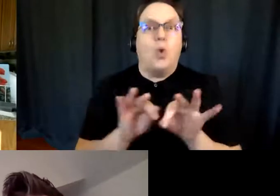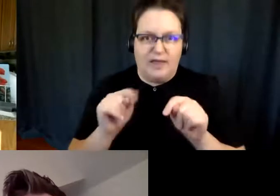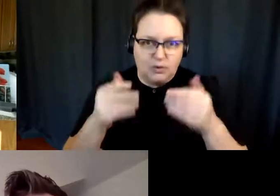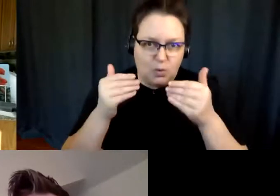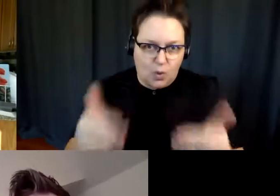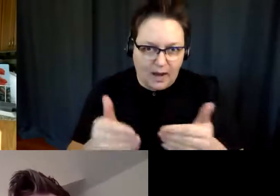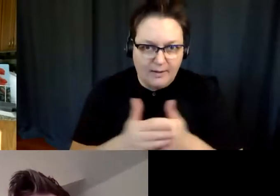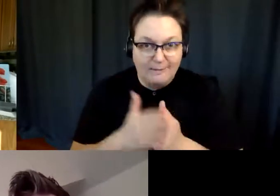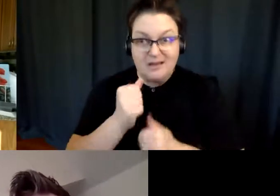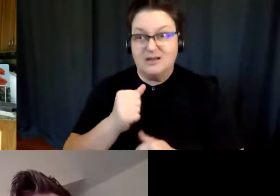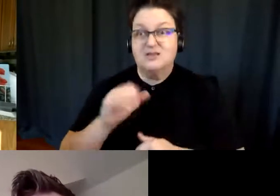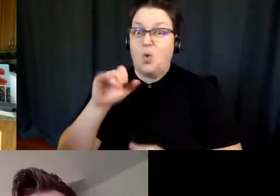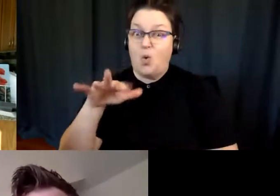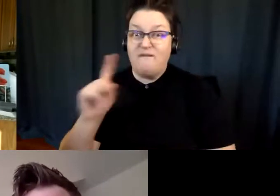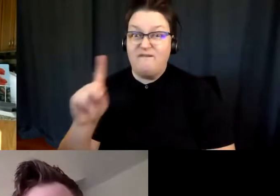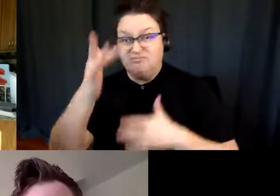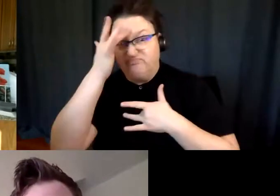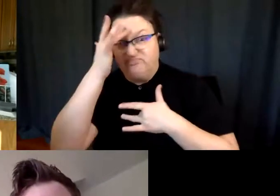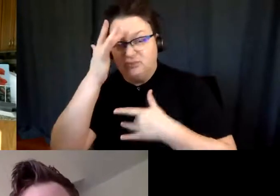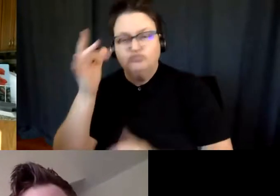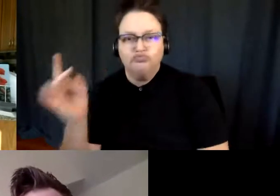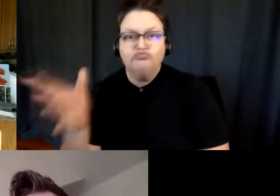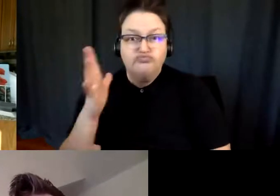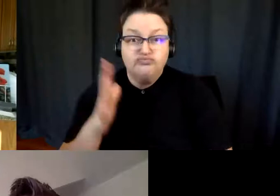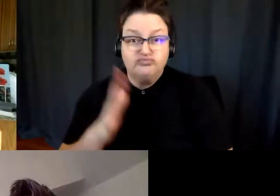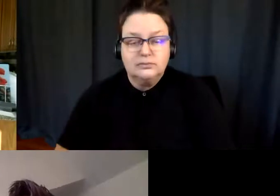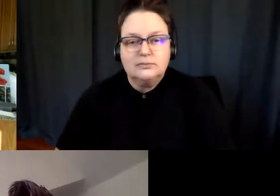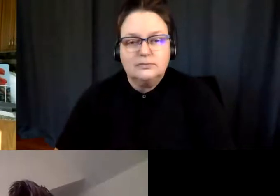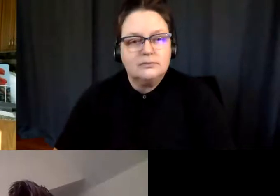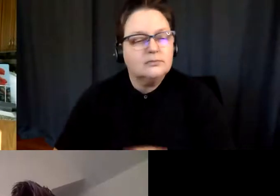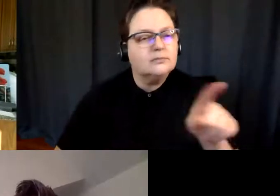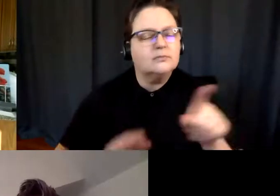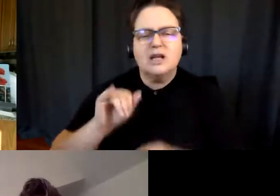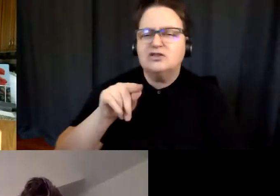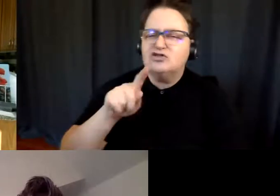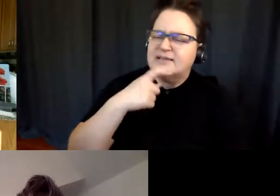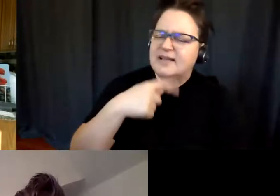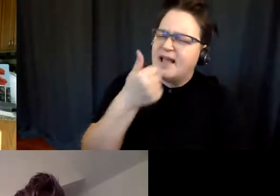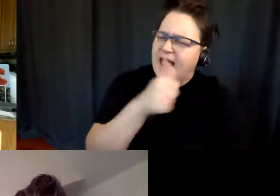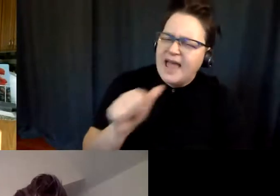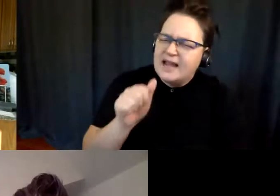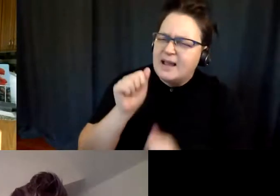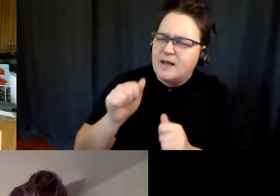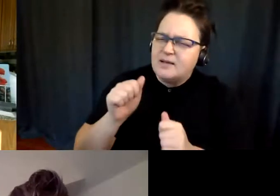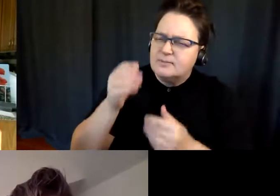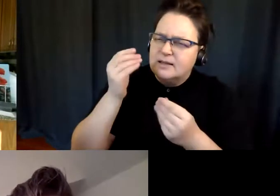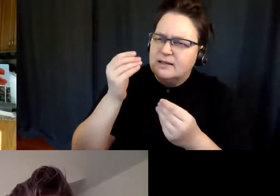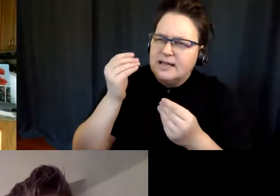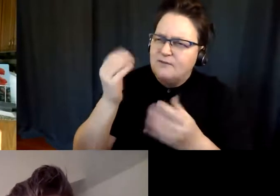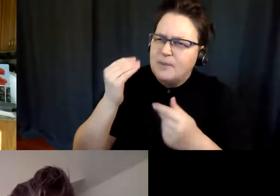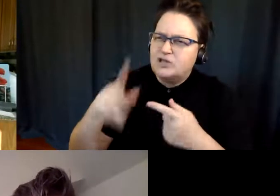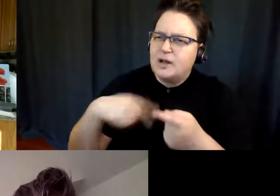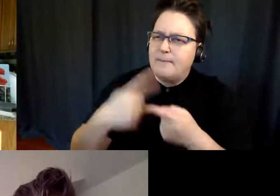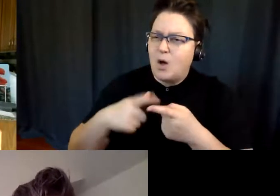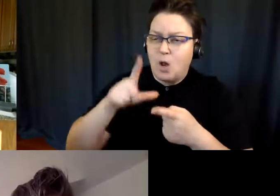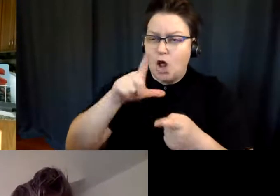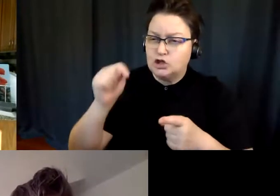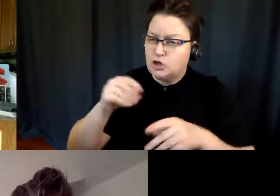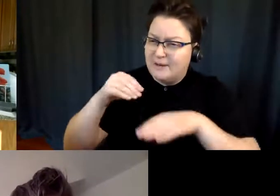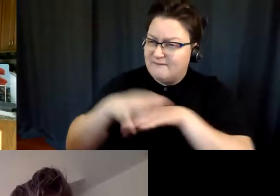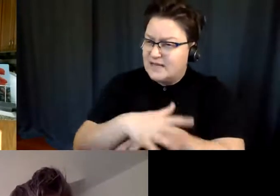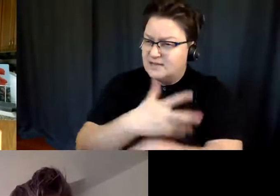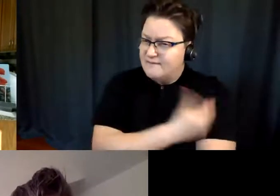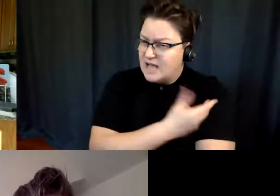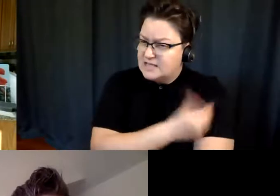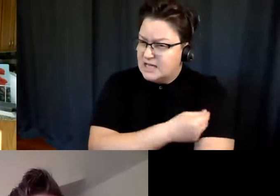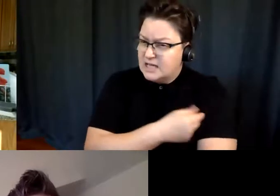Gail, any data or information on possible long-term effects of the vaccine? Yeah, so this is really